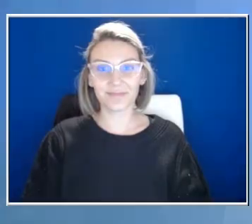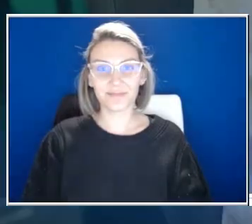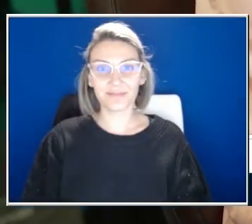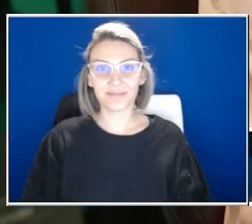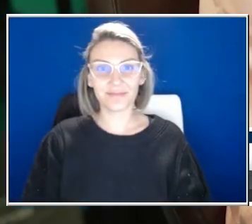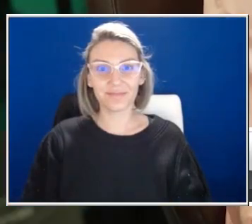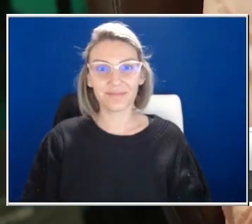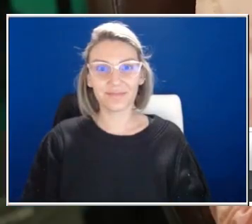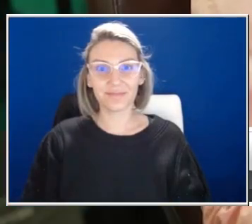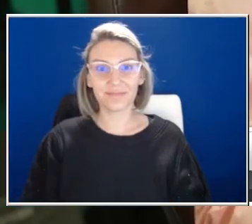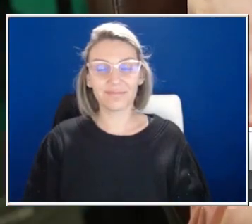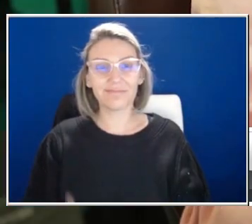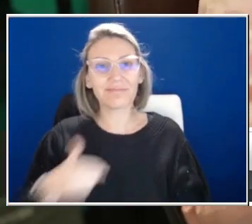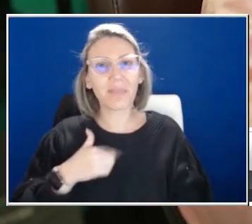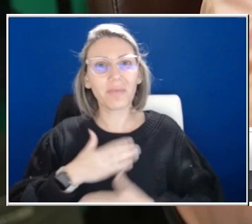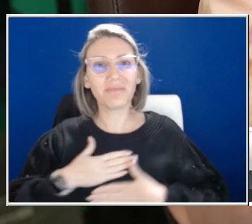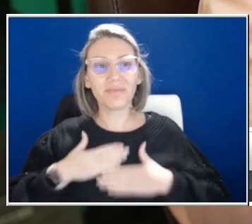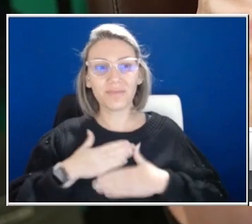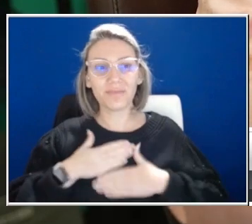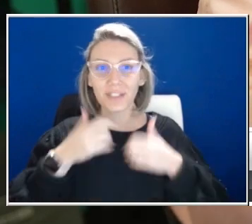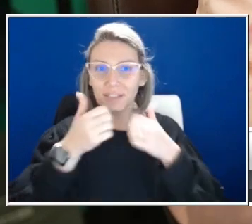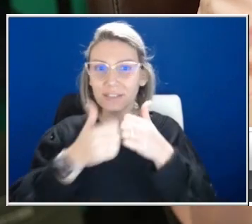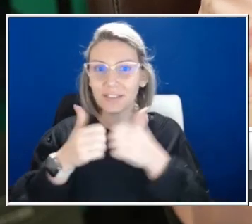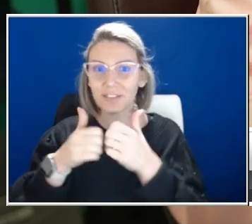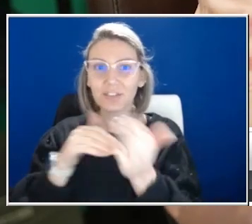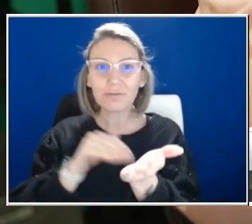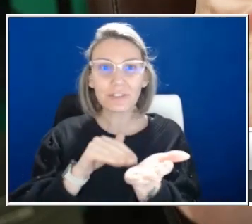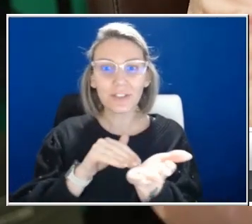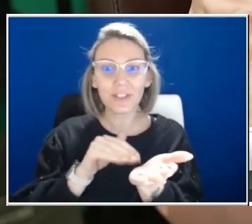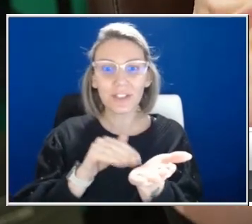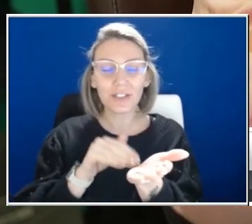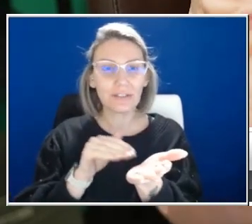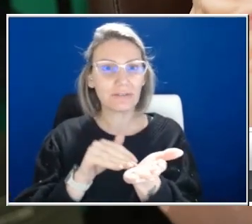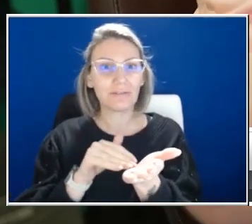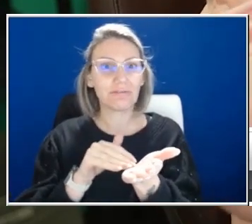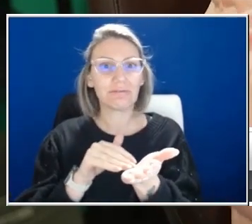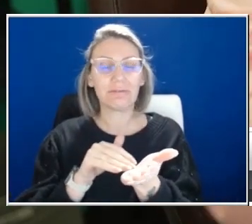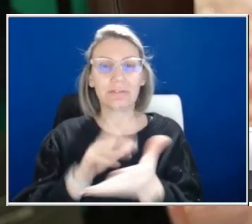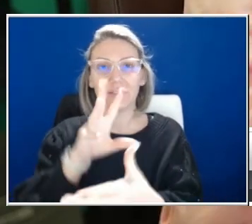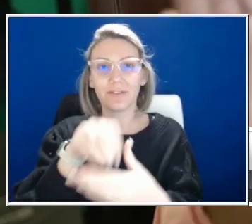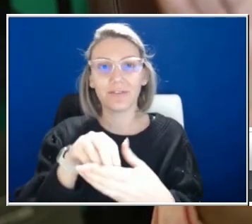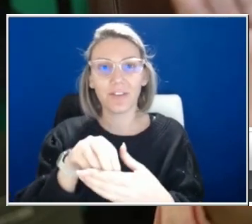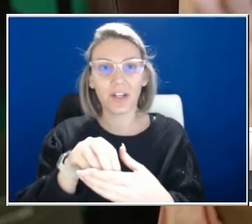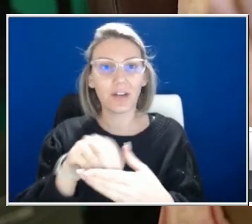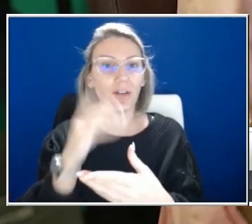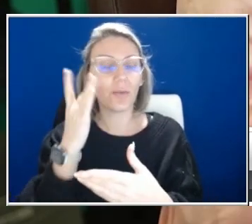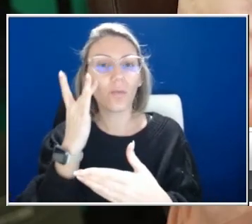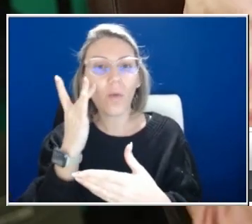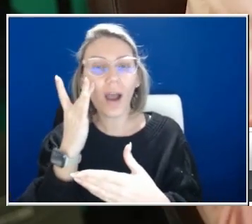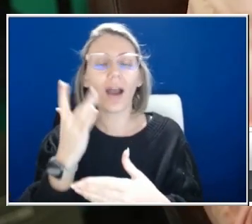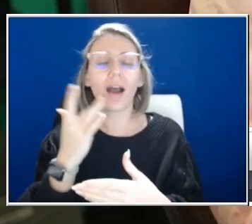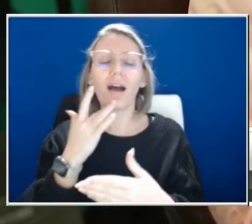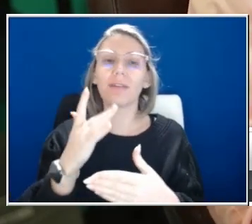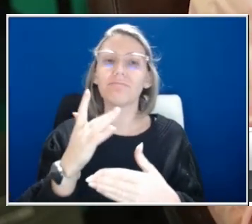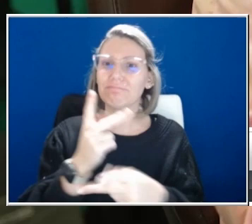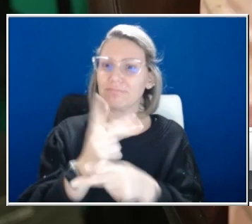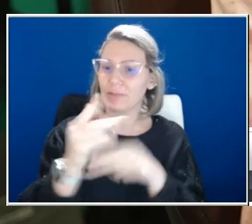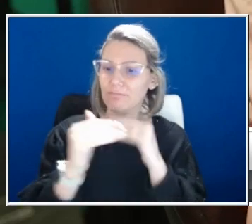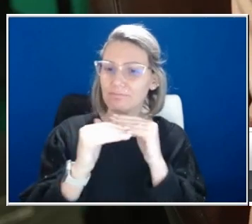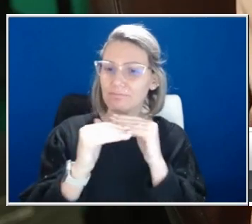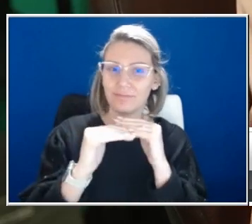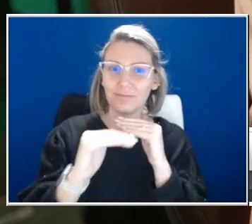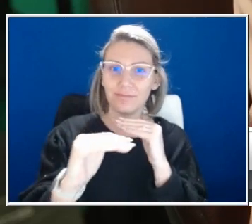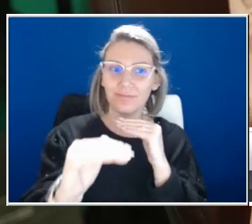I appreciate each one of the doctors that they played a role because they kept me stable. They kept me